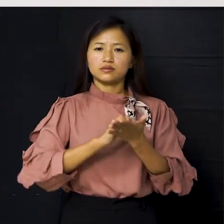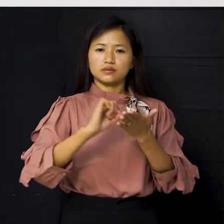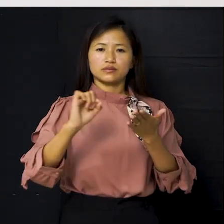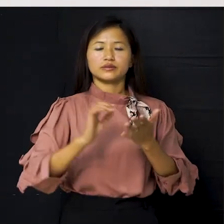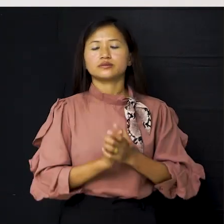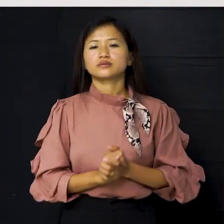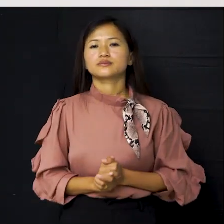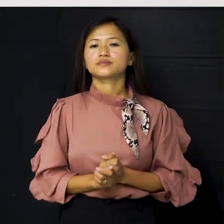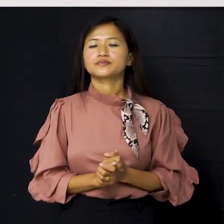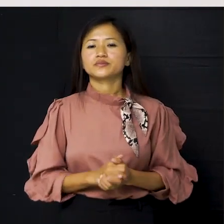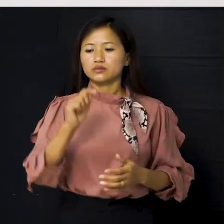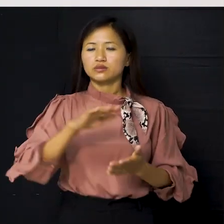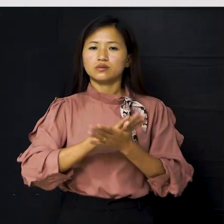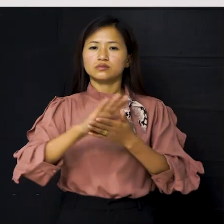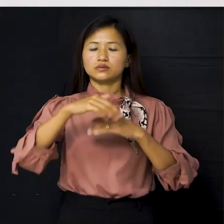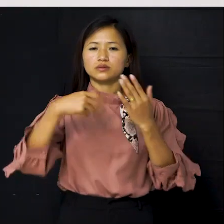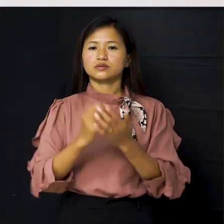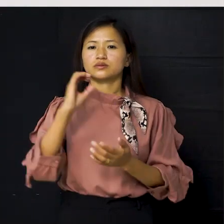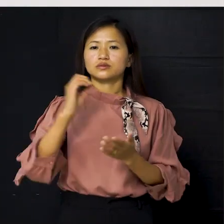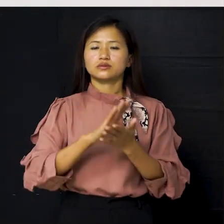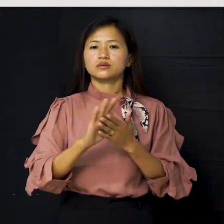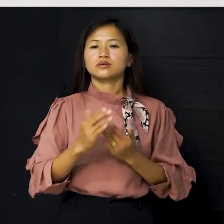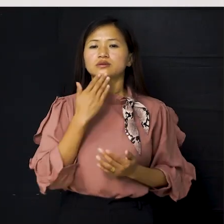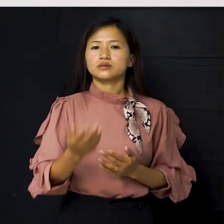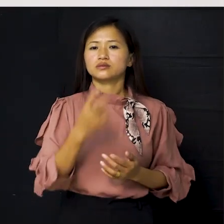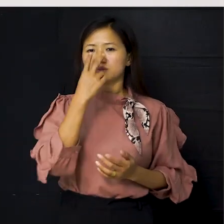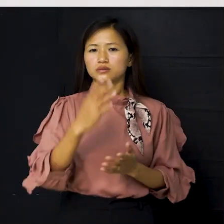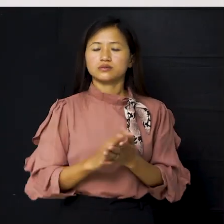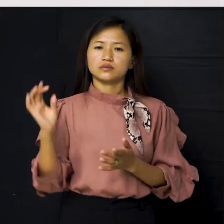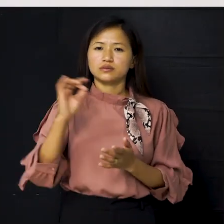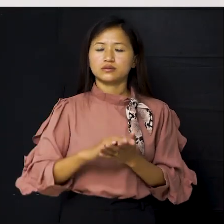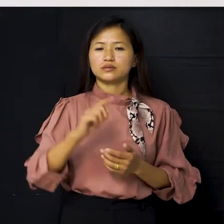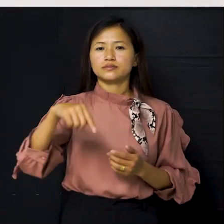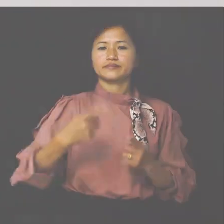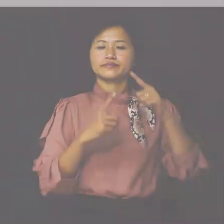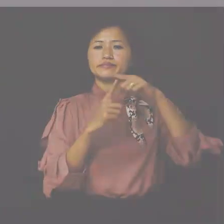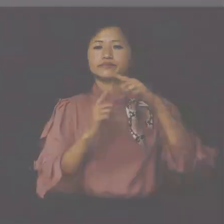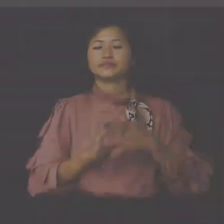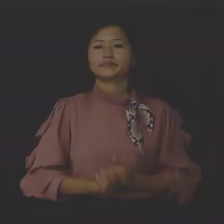so that's all in this chapter. Thank you so much. We'll see you soon with another topic.